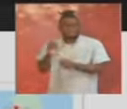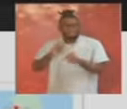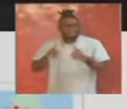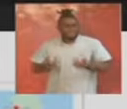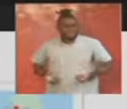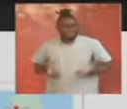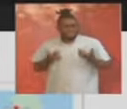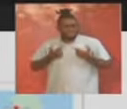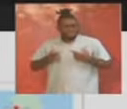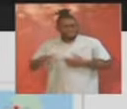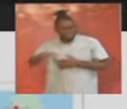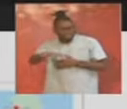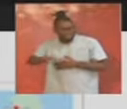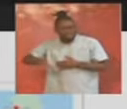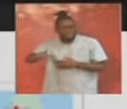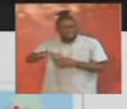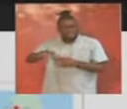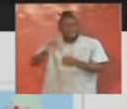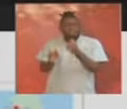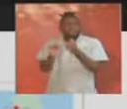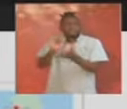for Tobago.